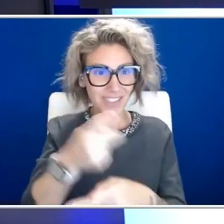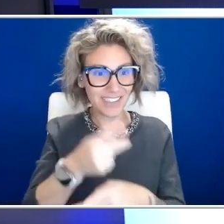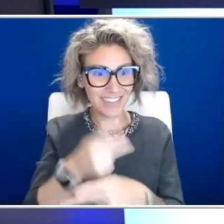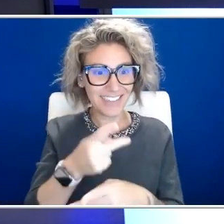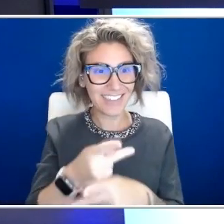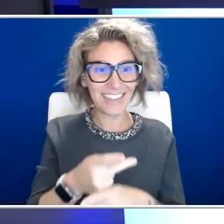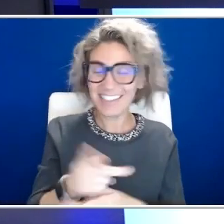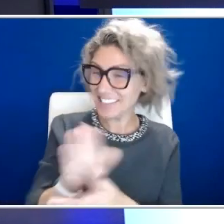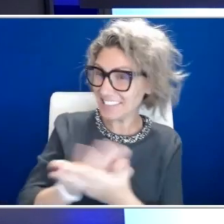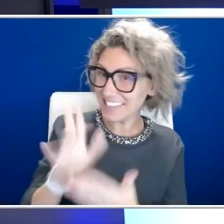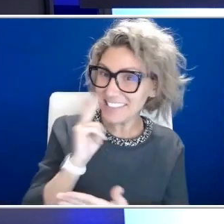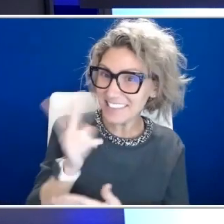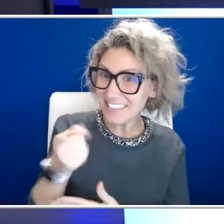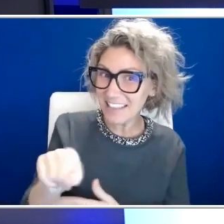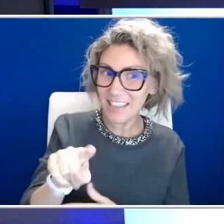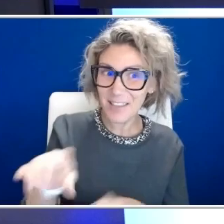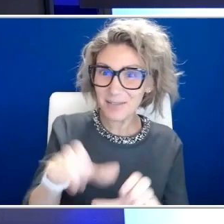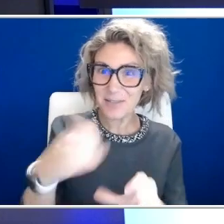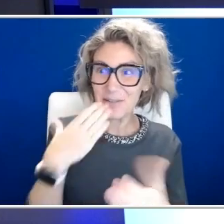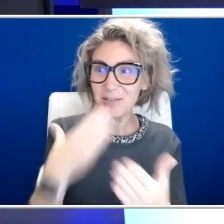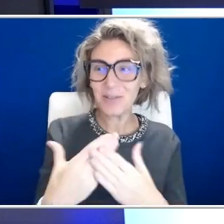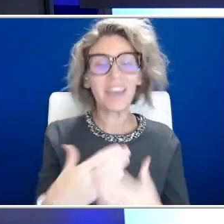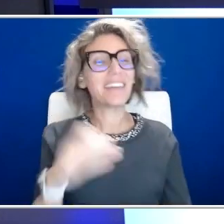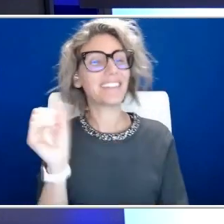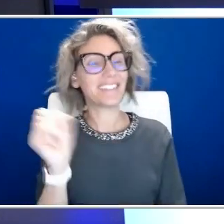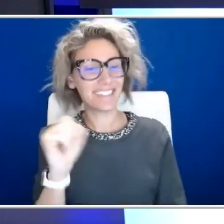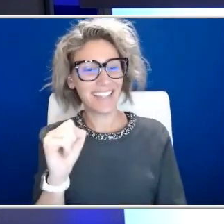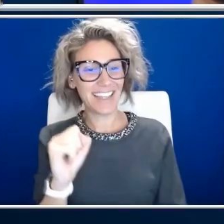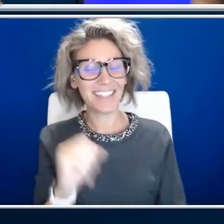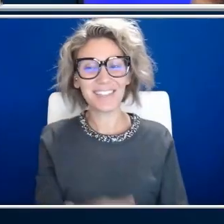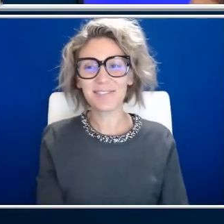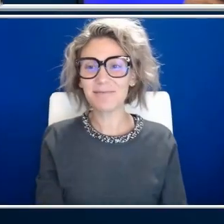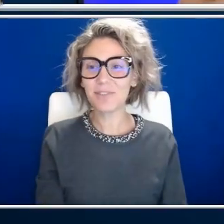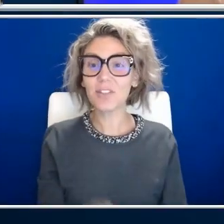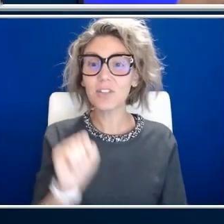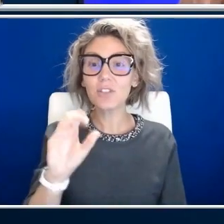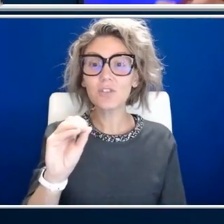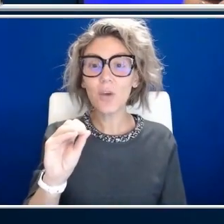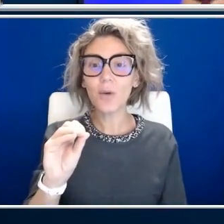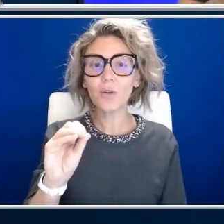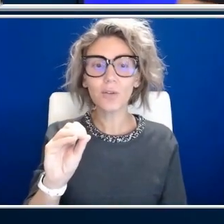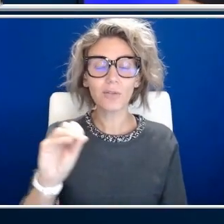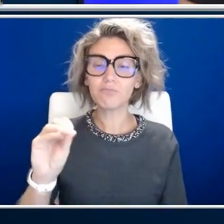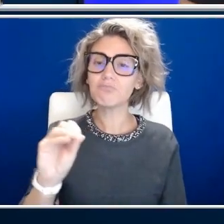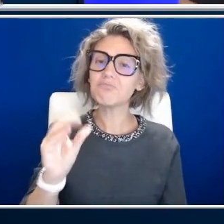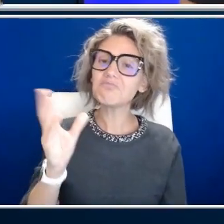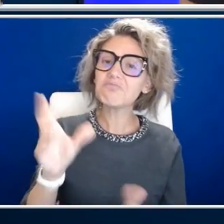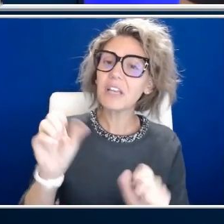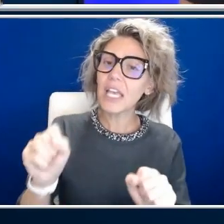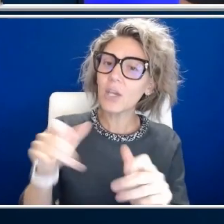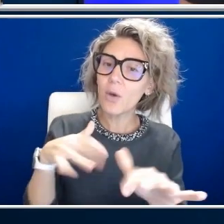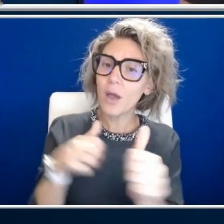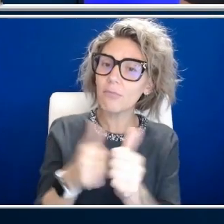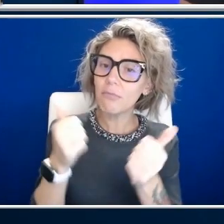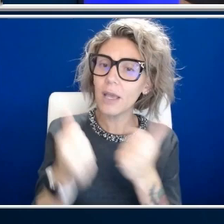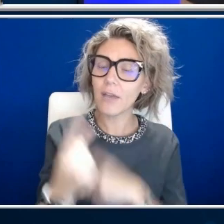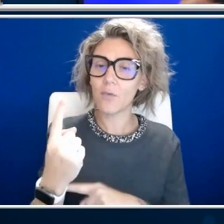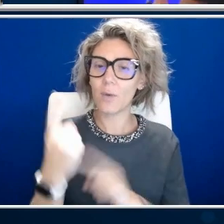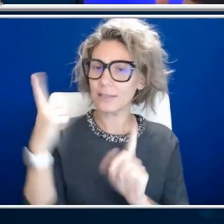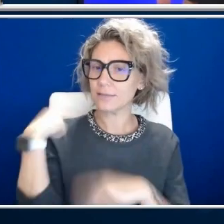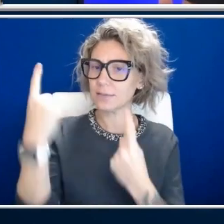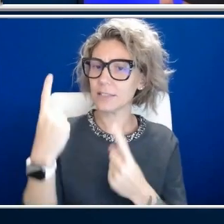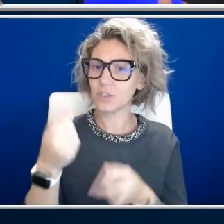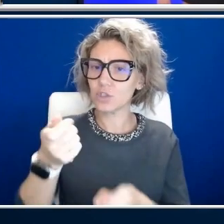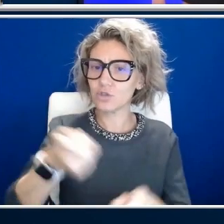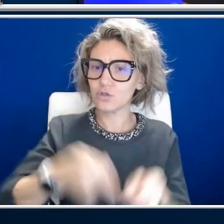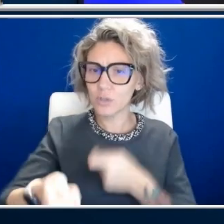Nice to see them doing well, Oh, yes, correct? Definitely. I bet. Okay, so Joey, just update everyone. How long has it been since the transplant, and just